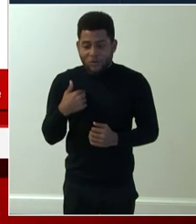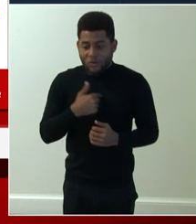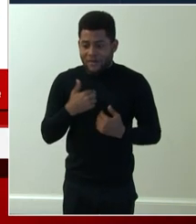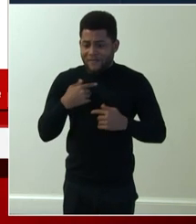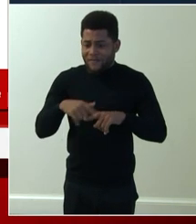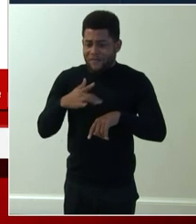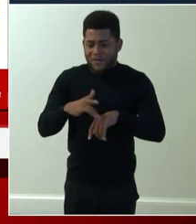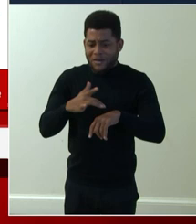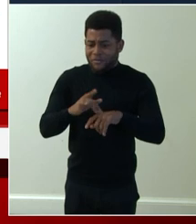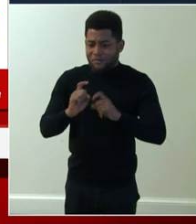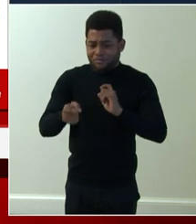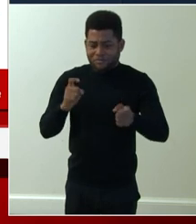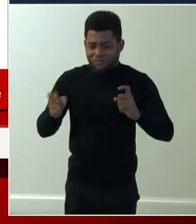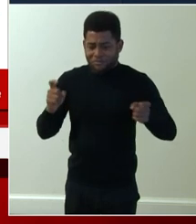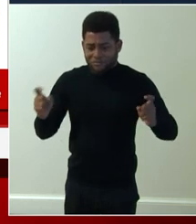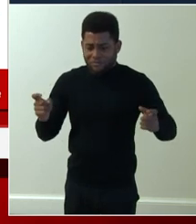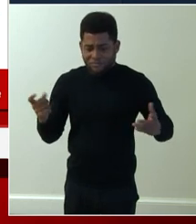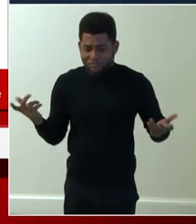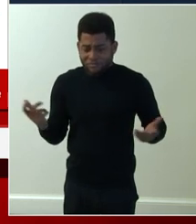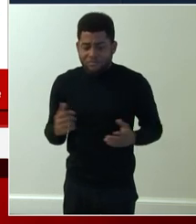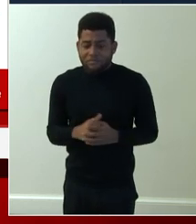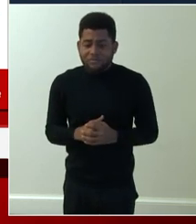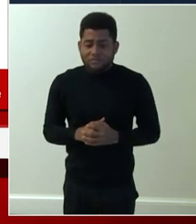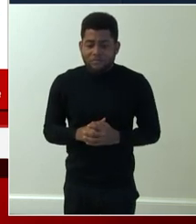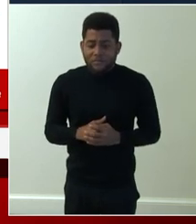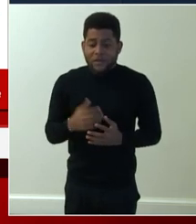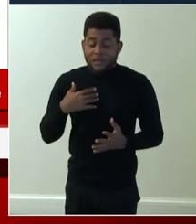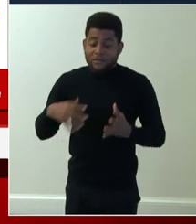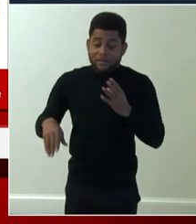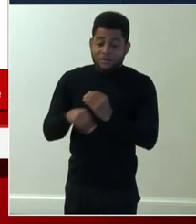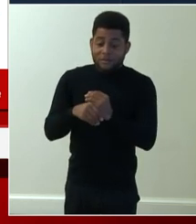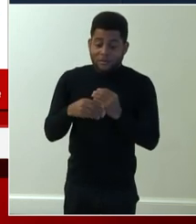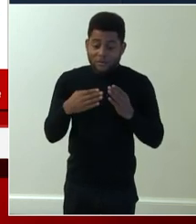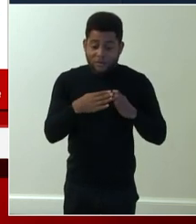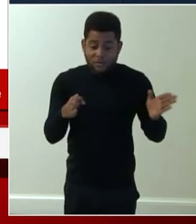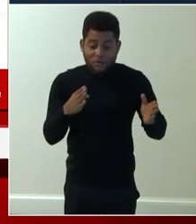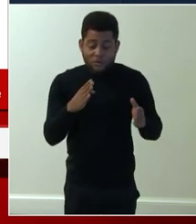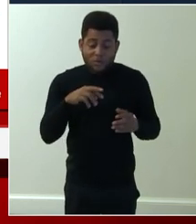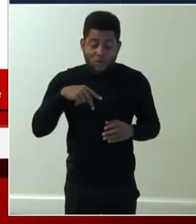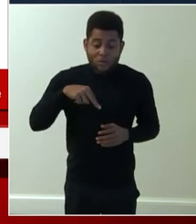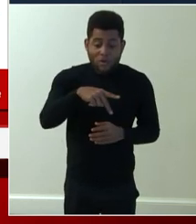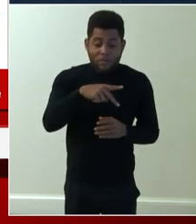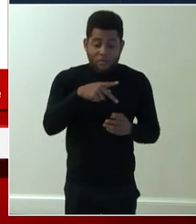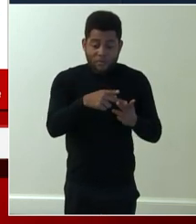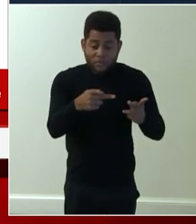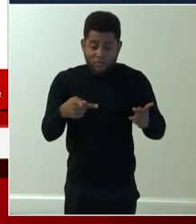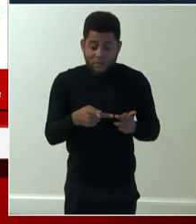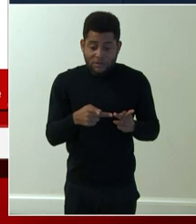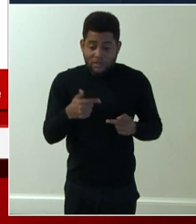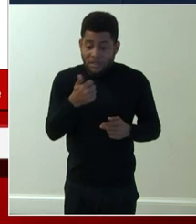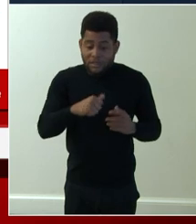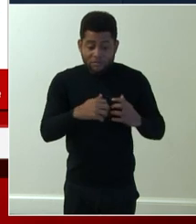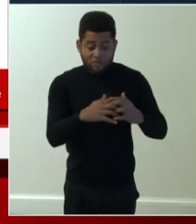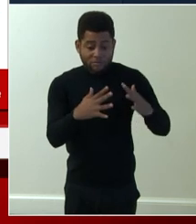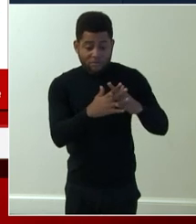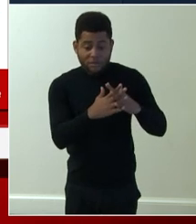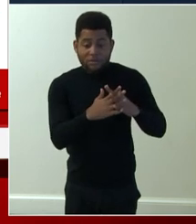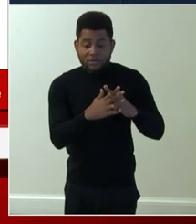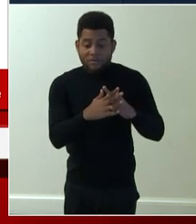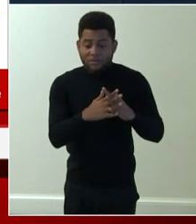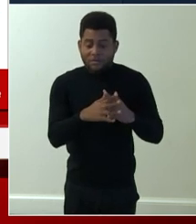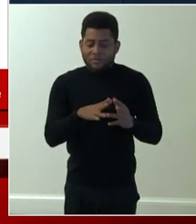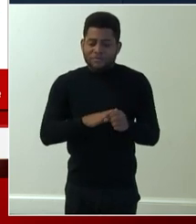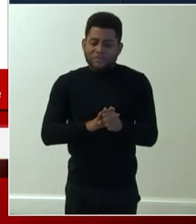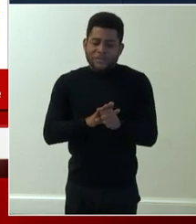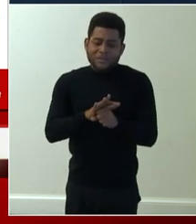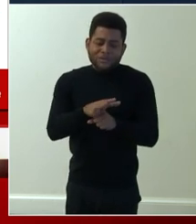DCPS and the public charter schools will be participating in. And every school whether DCPS or public charter schools, will have